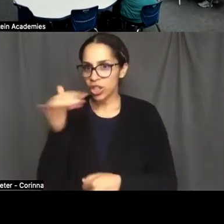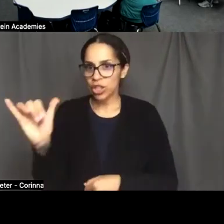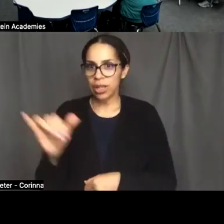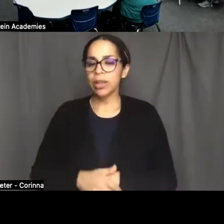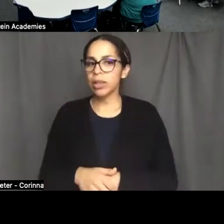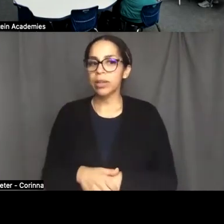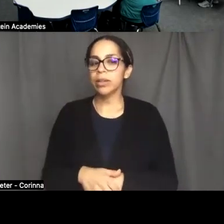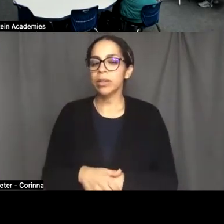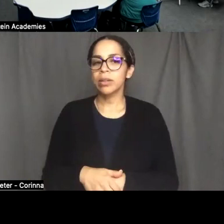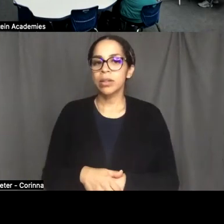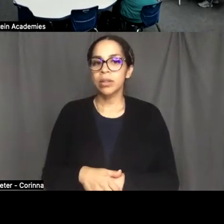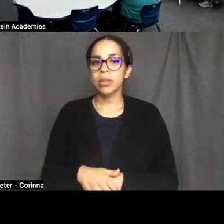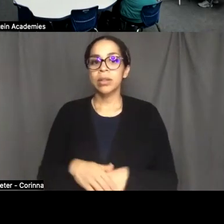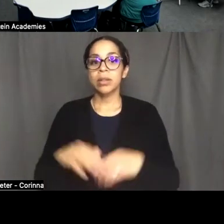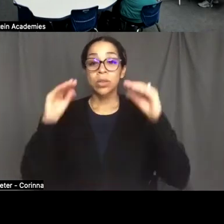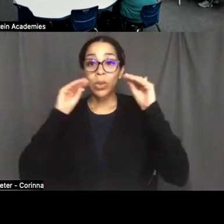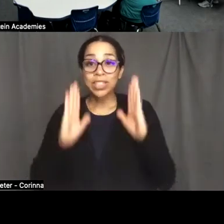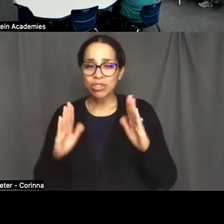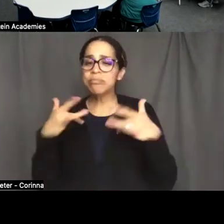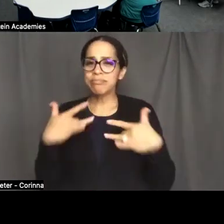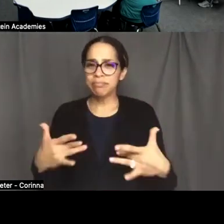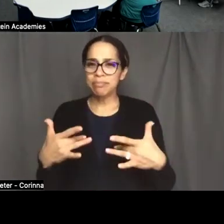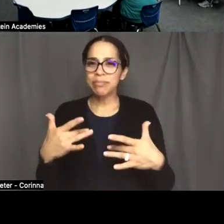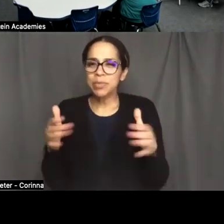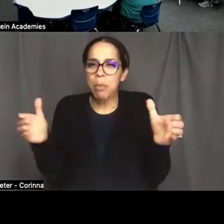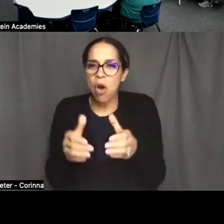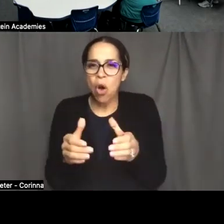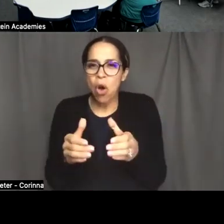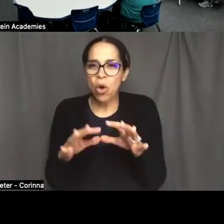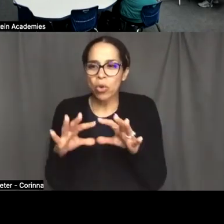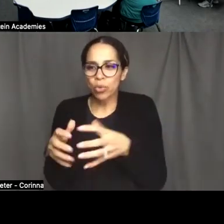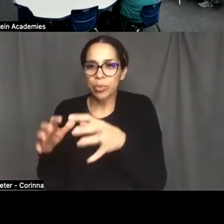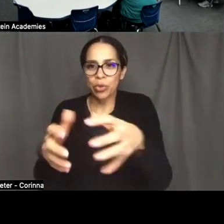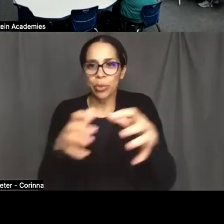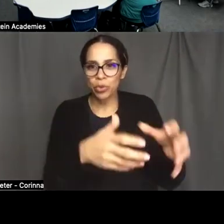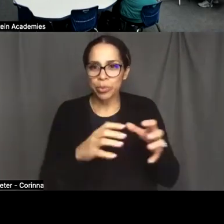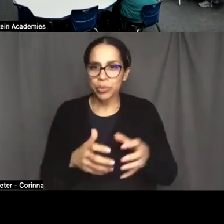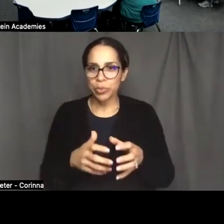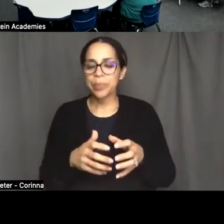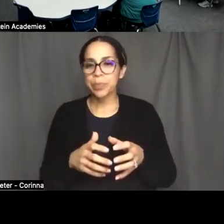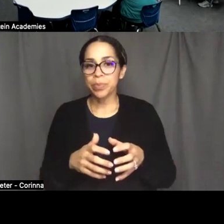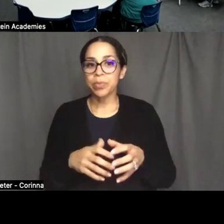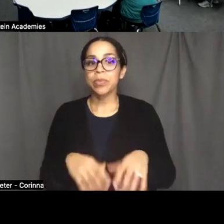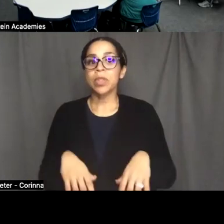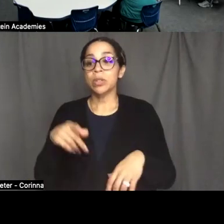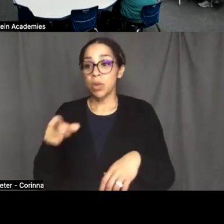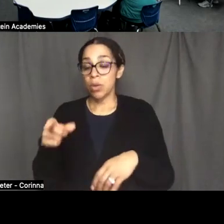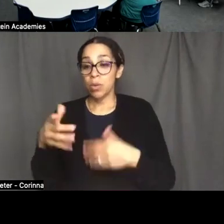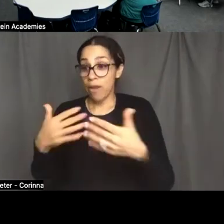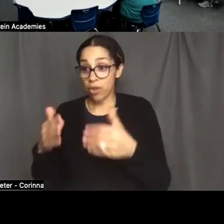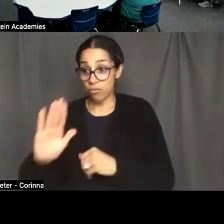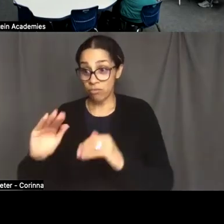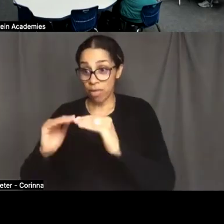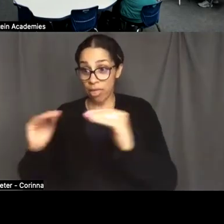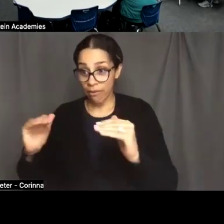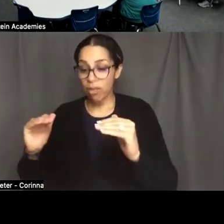the teachers are working in small groups. So the kids are getting instruction at the level they're at right then, and they're in a group